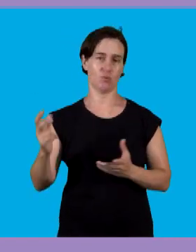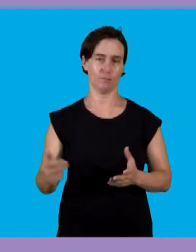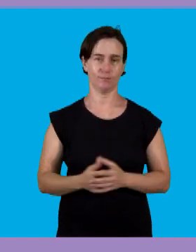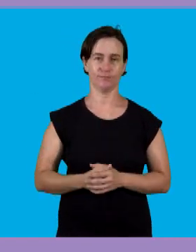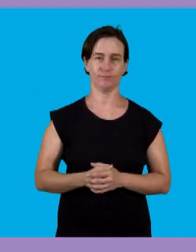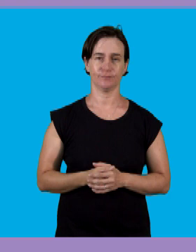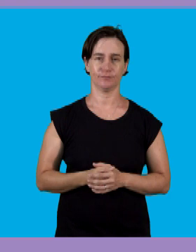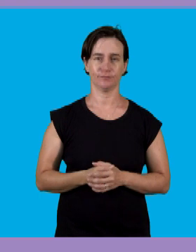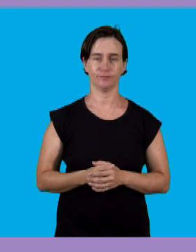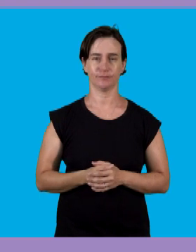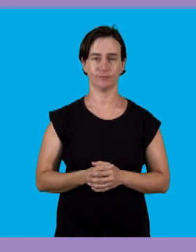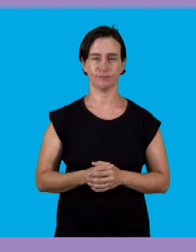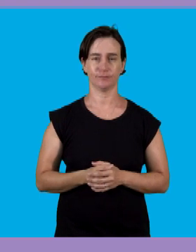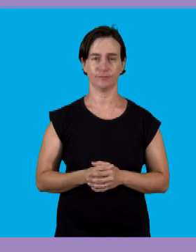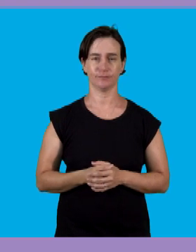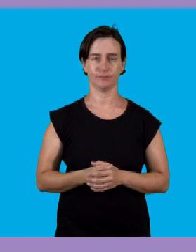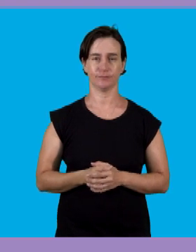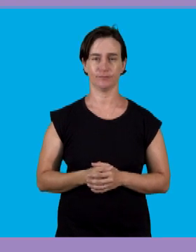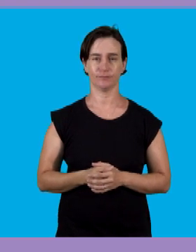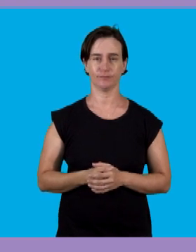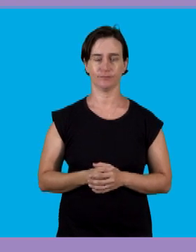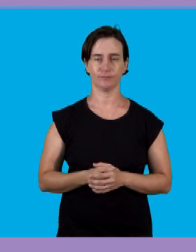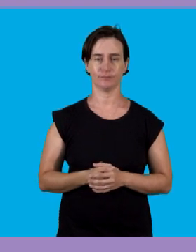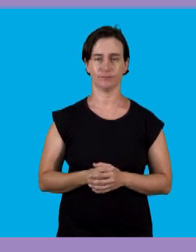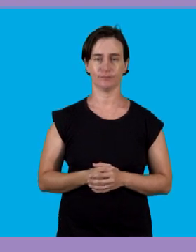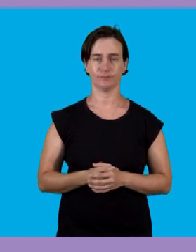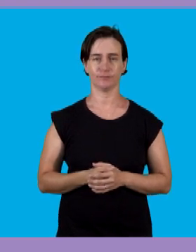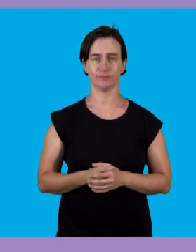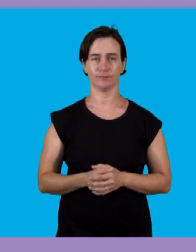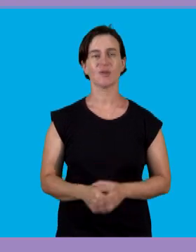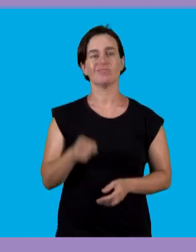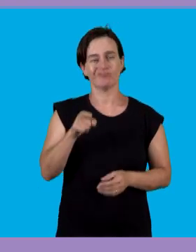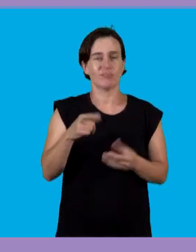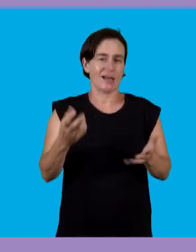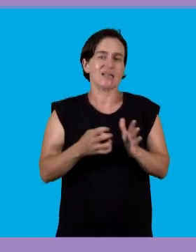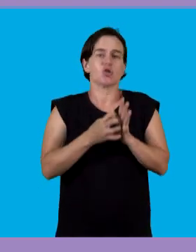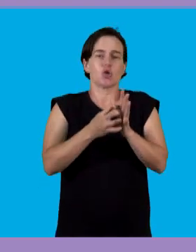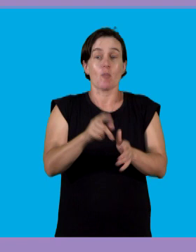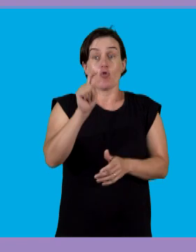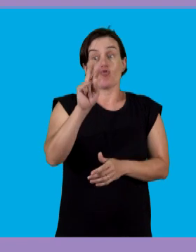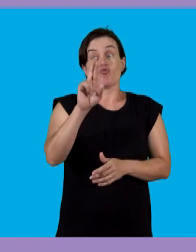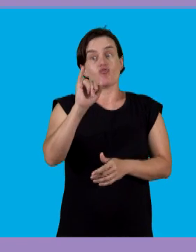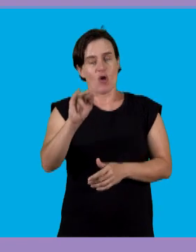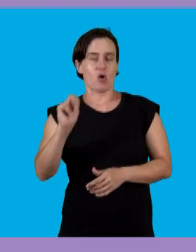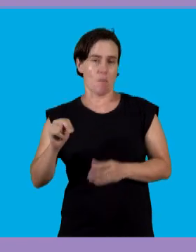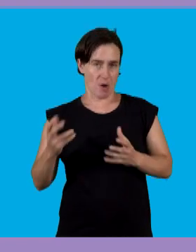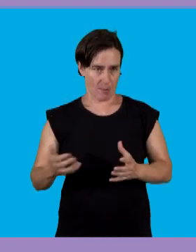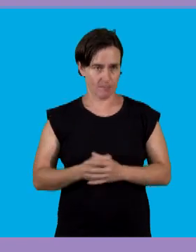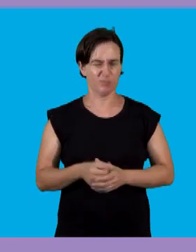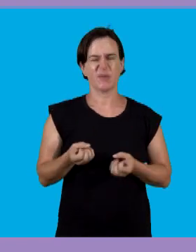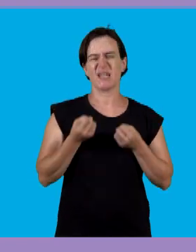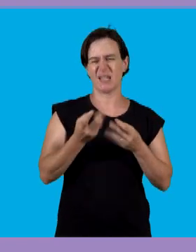term, minus a 2, that is the 3rd term. So that is an example of a trinomial. Let's look at